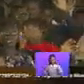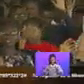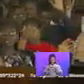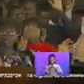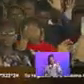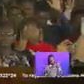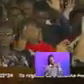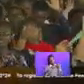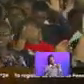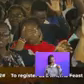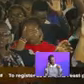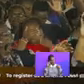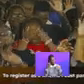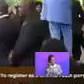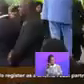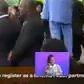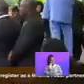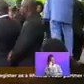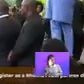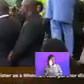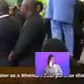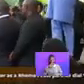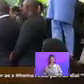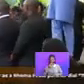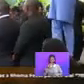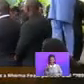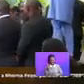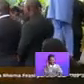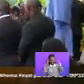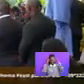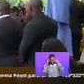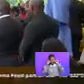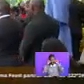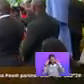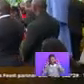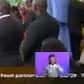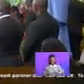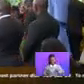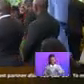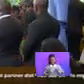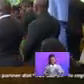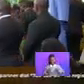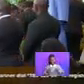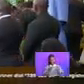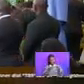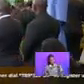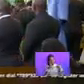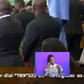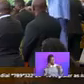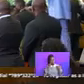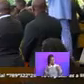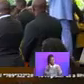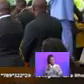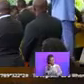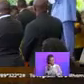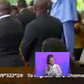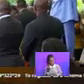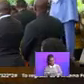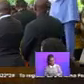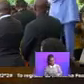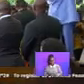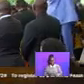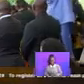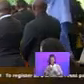is responsible for your sickness any Evil Al responsible for your disease any Evil